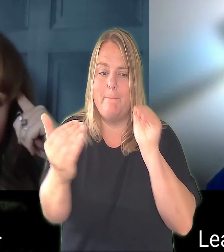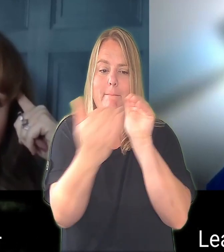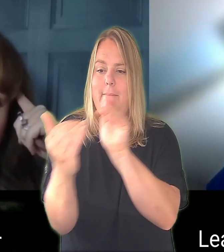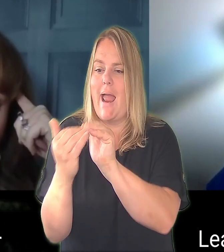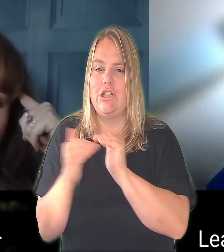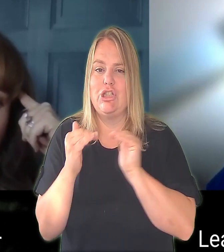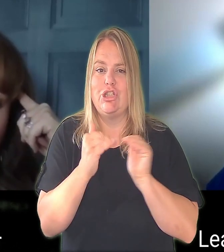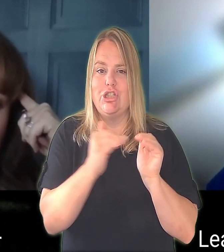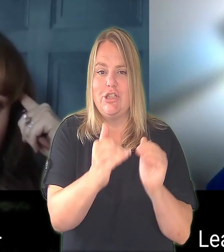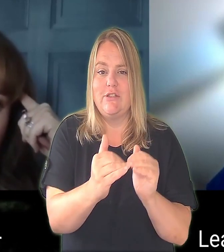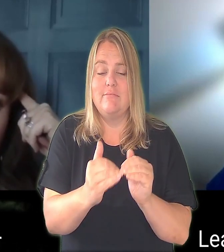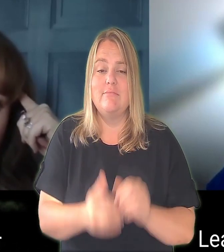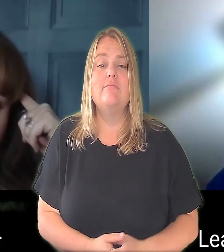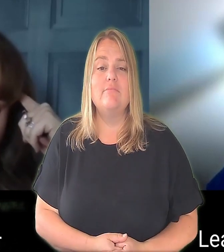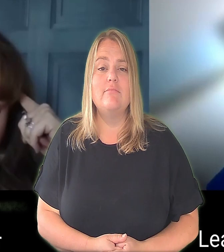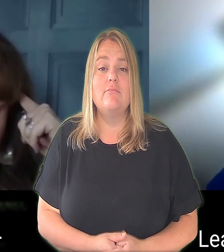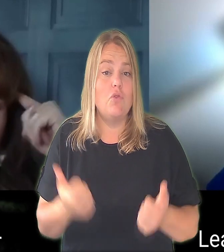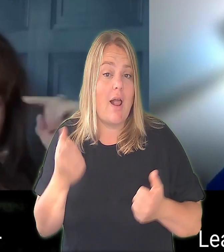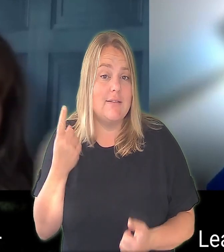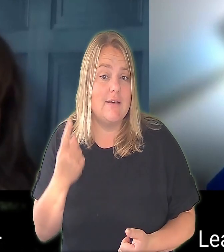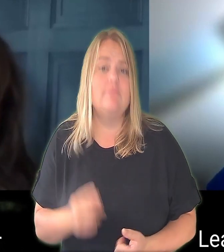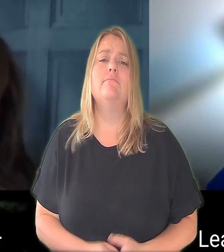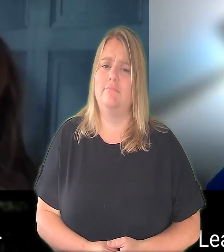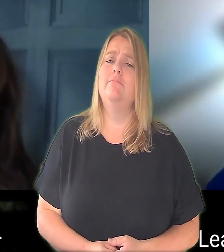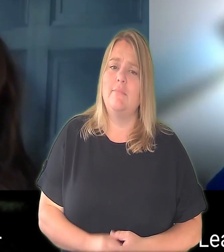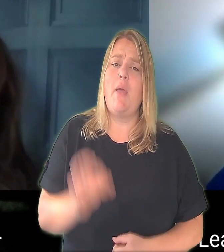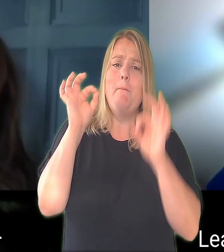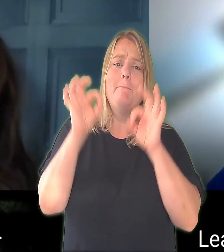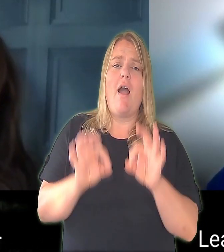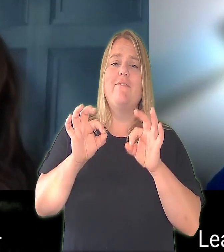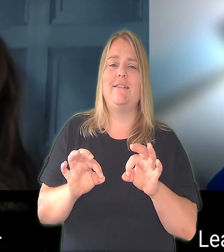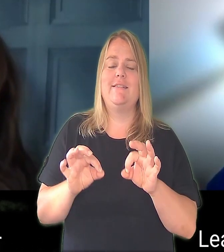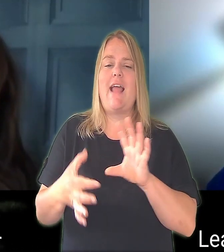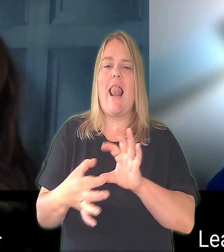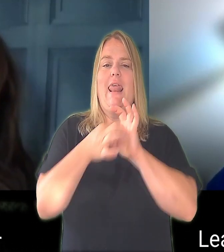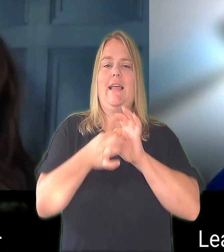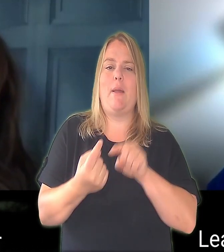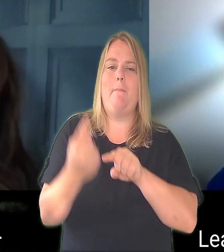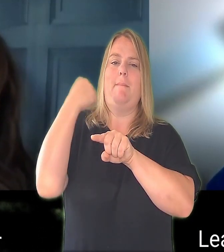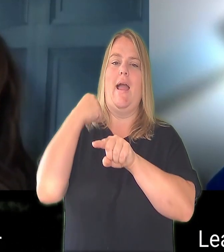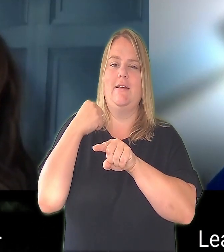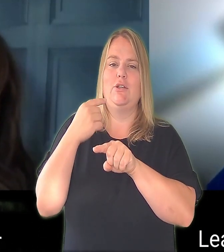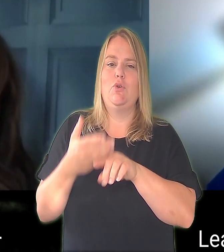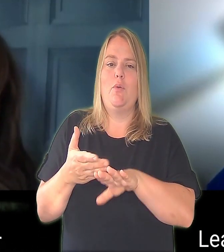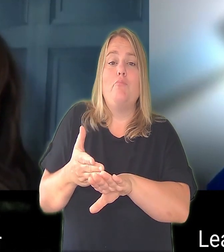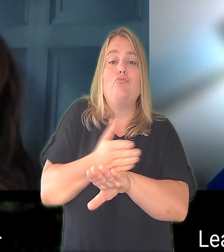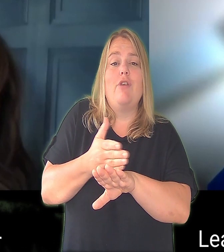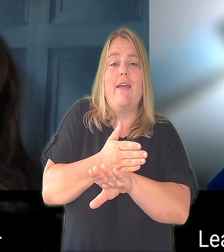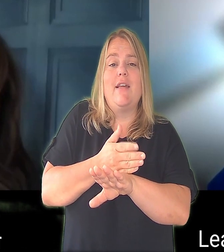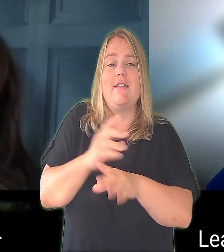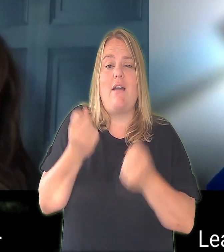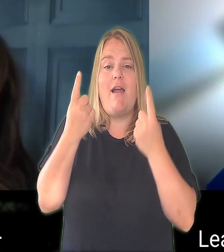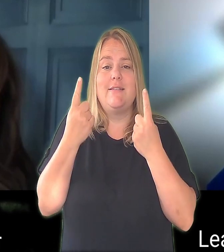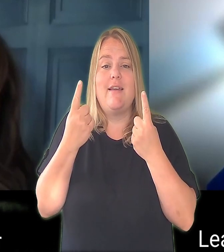which gifts would work best for which age group. Is that okay? Yes, exactly. That links back to the previous section about involving